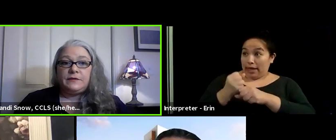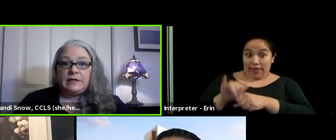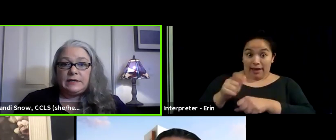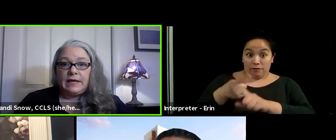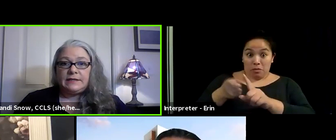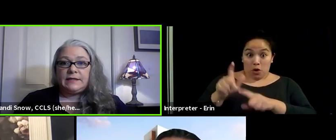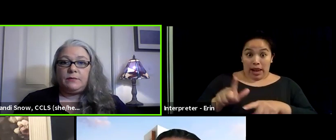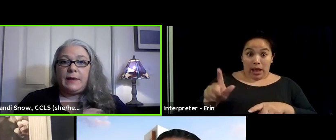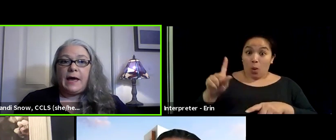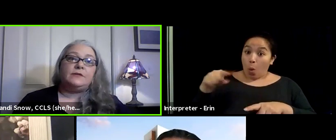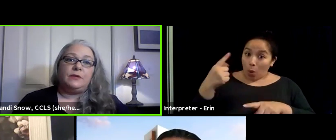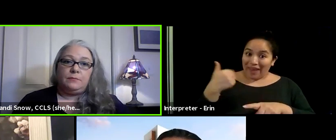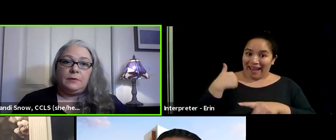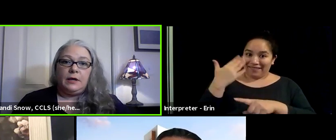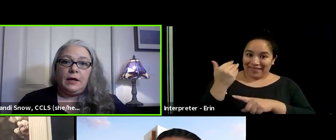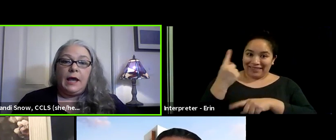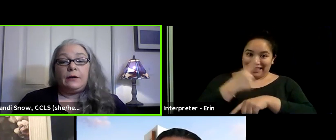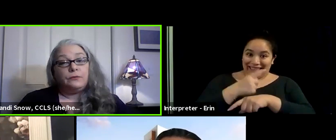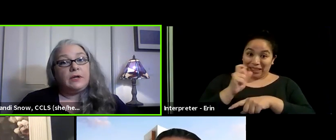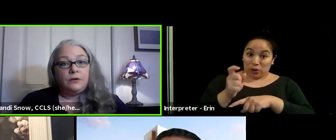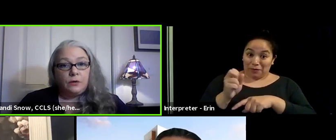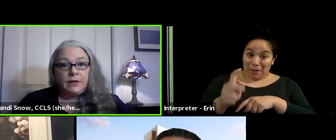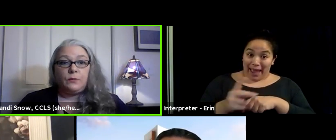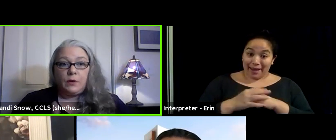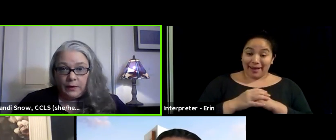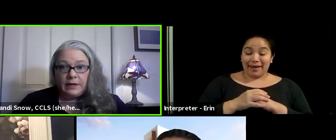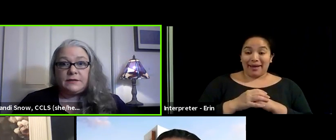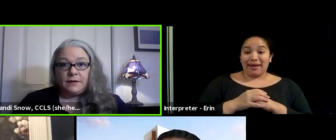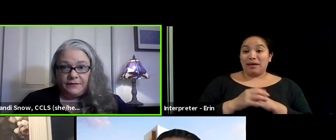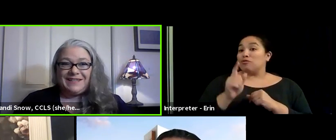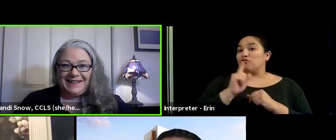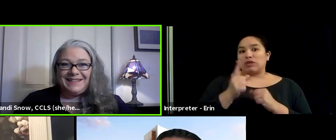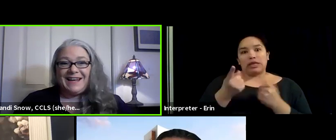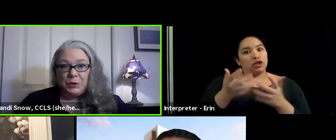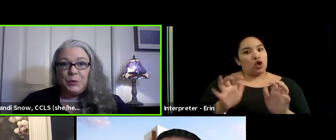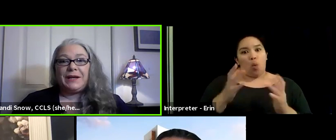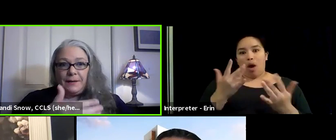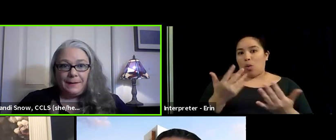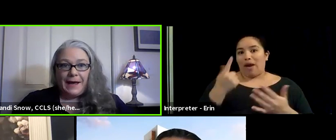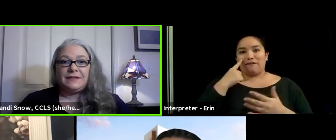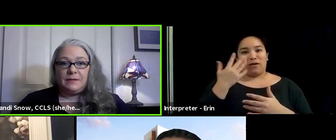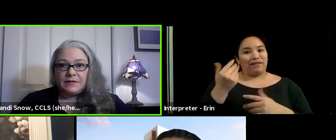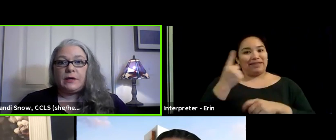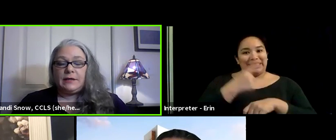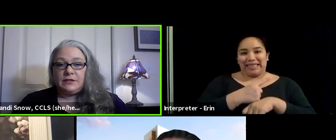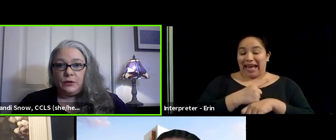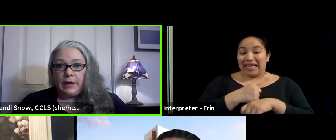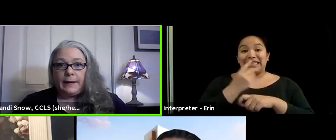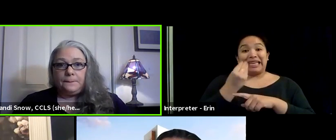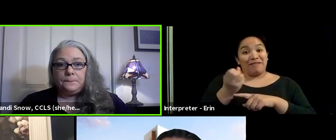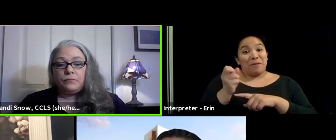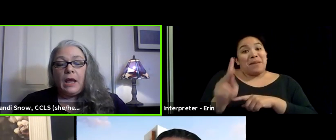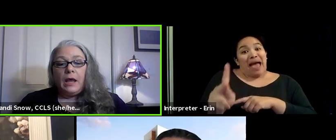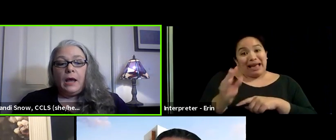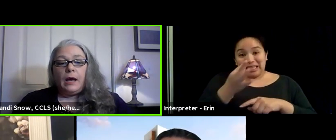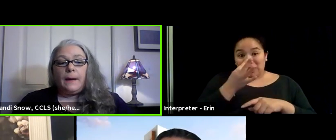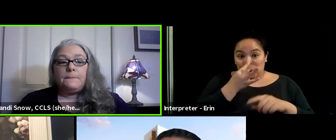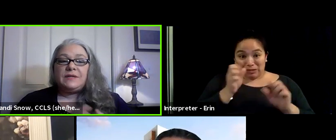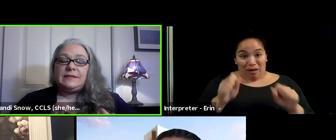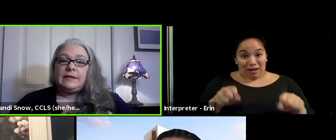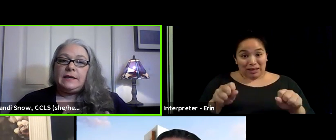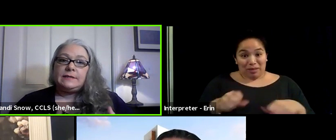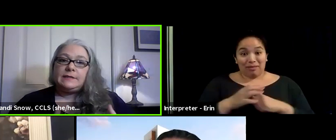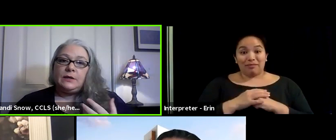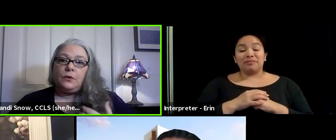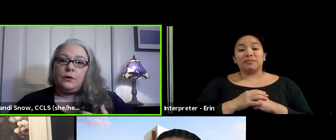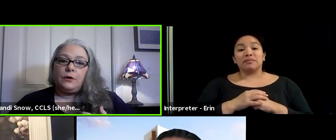have 15 days to give it back to them. And really, you don't even want to wait until the 15th day. You want to get it back to them as quickly as you can. But